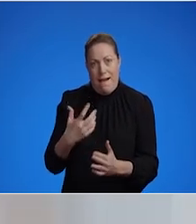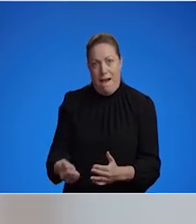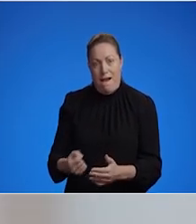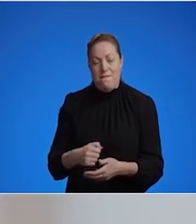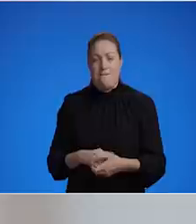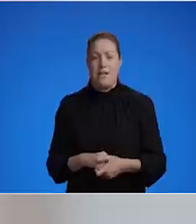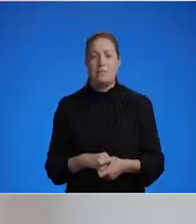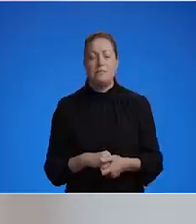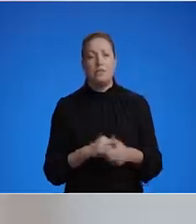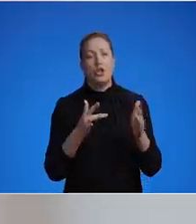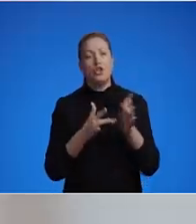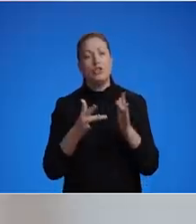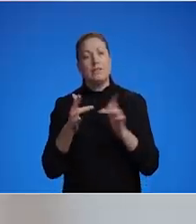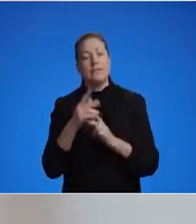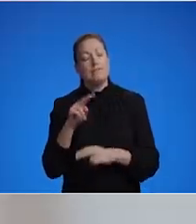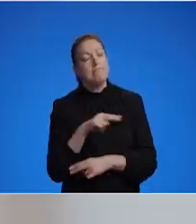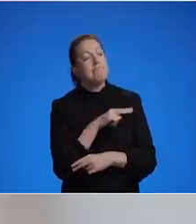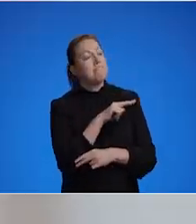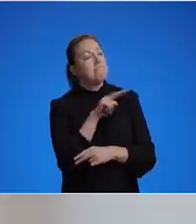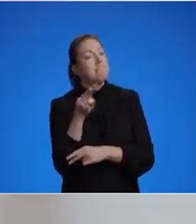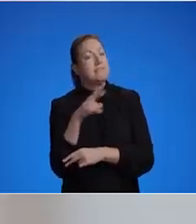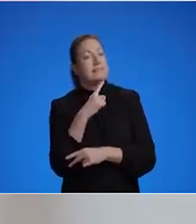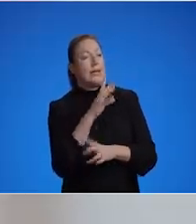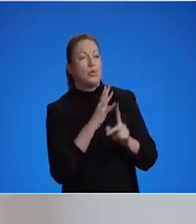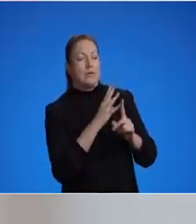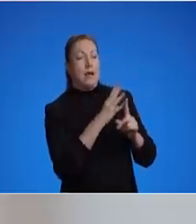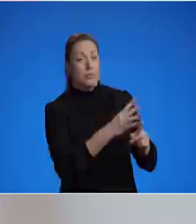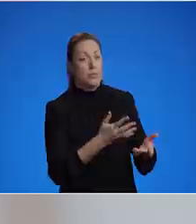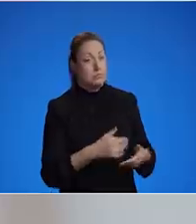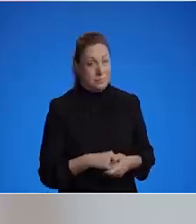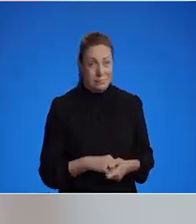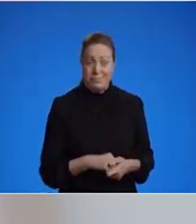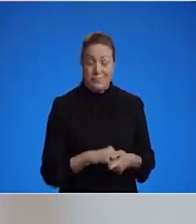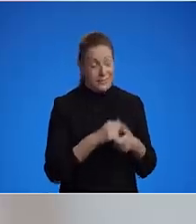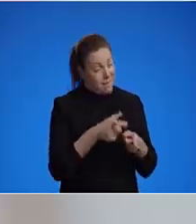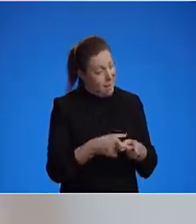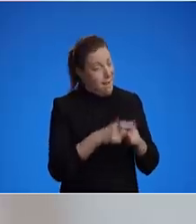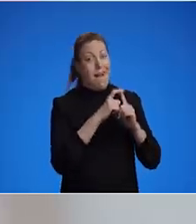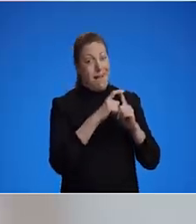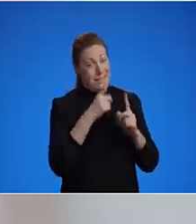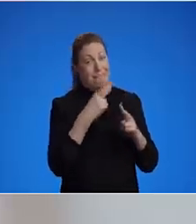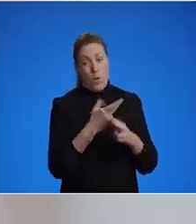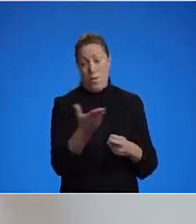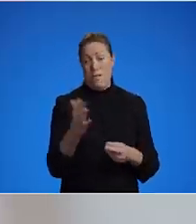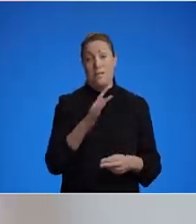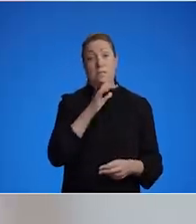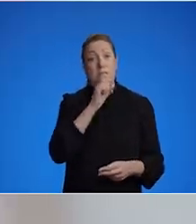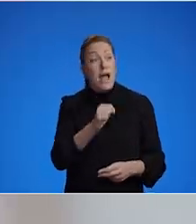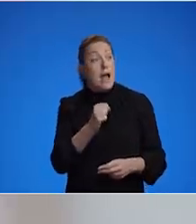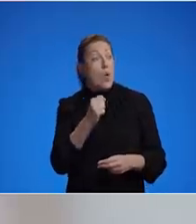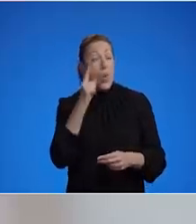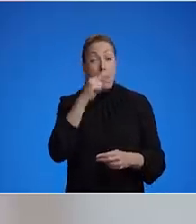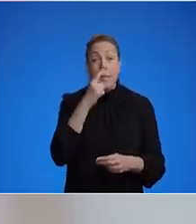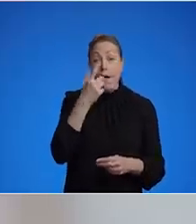Jesus looked round and said to his disciples, How hard it is for those who have